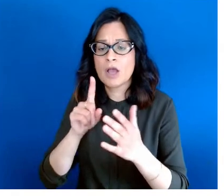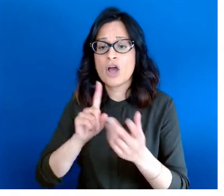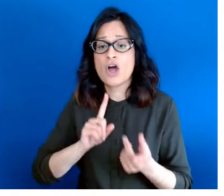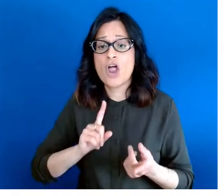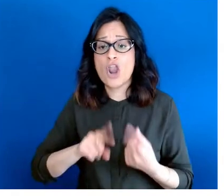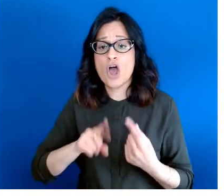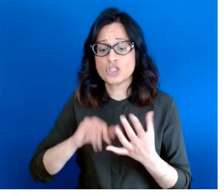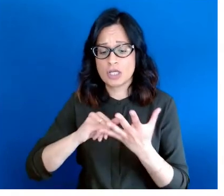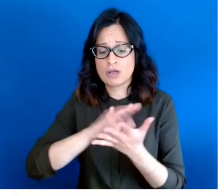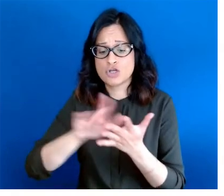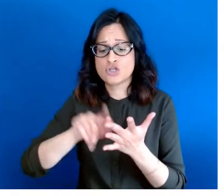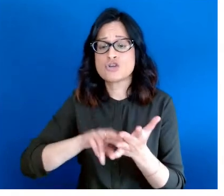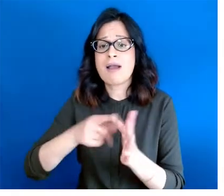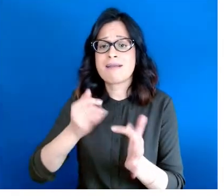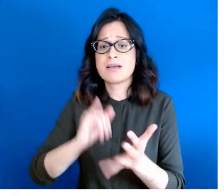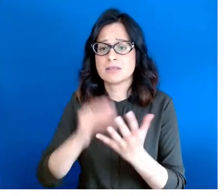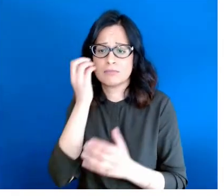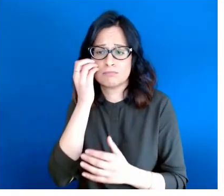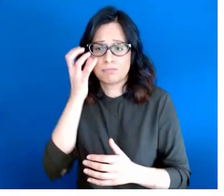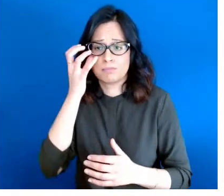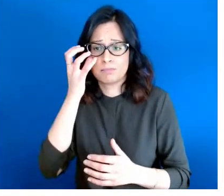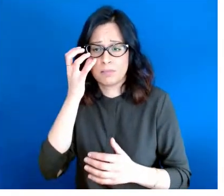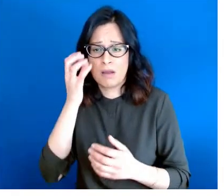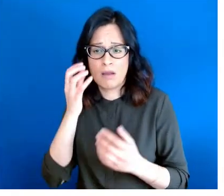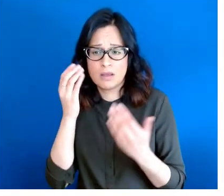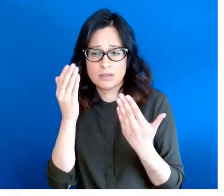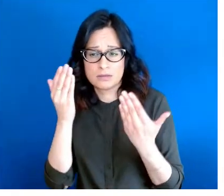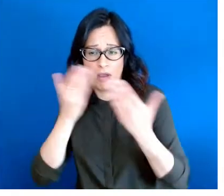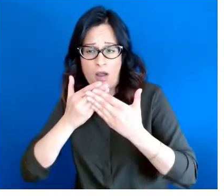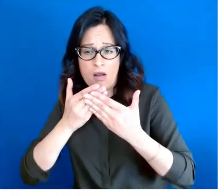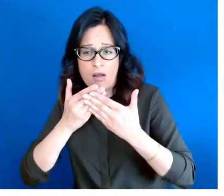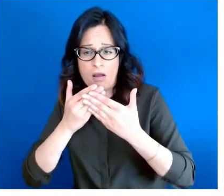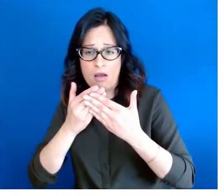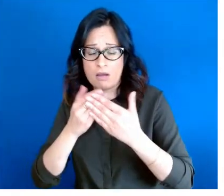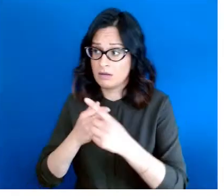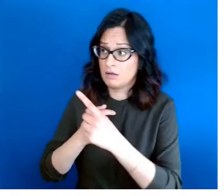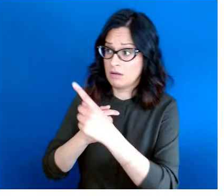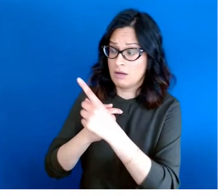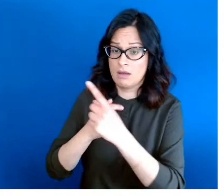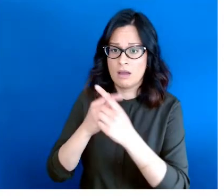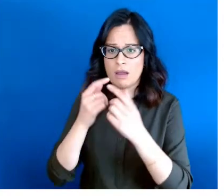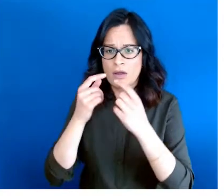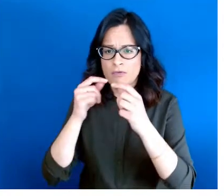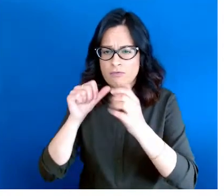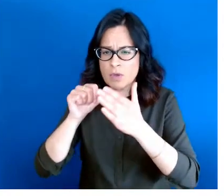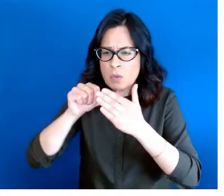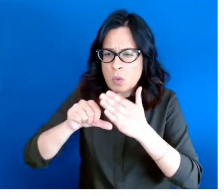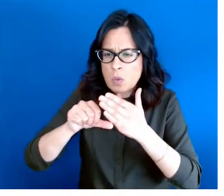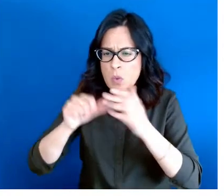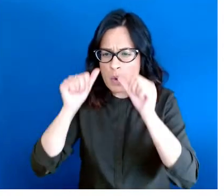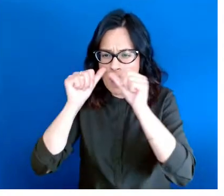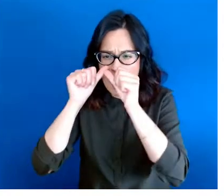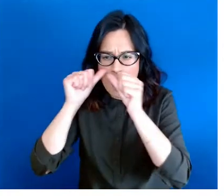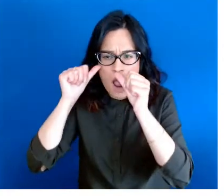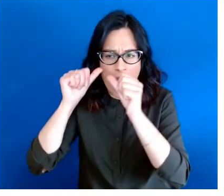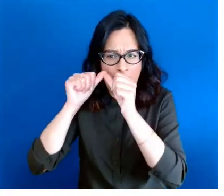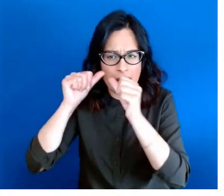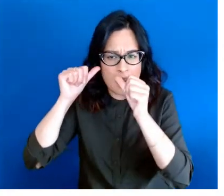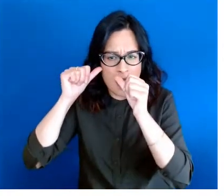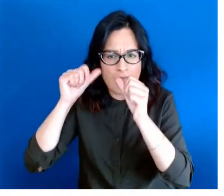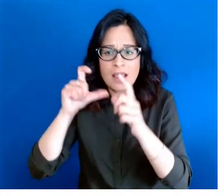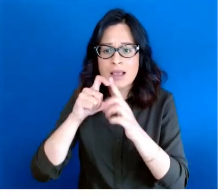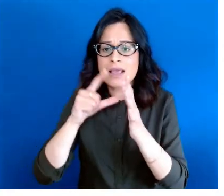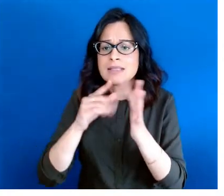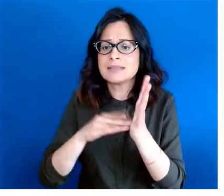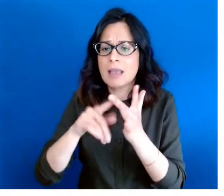in this picture, in this area, there are sort of very coarse lines in the skin, which are called Denny Morgan lines.